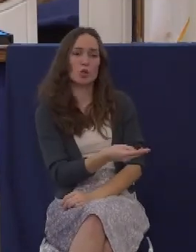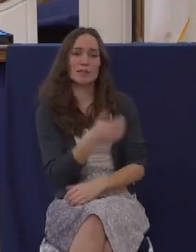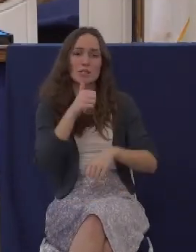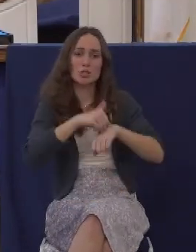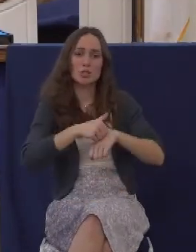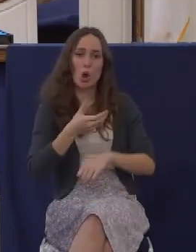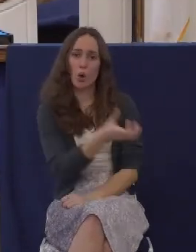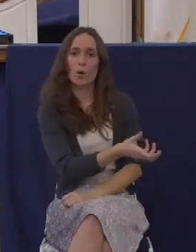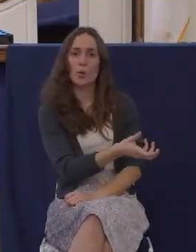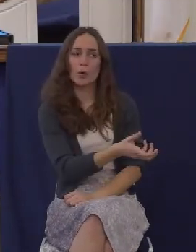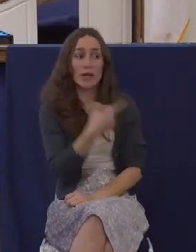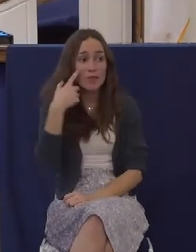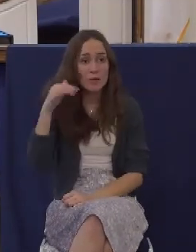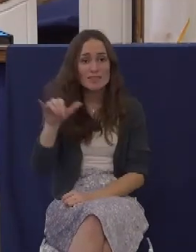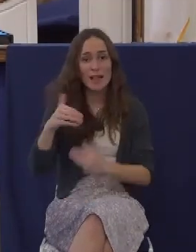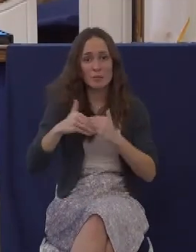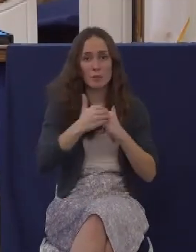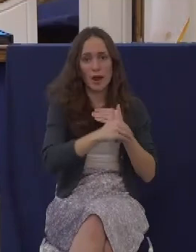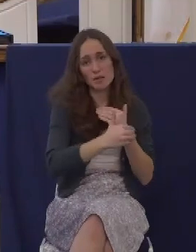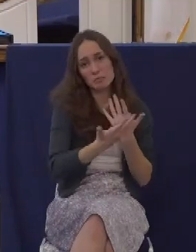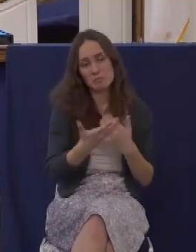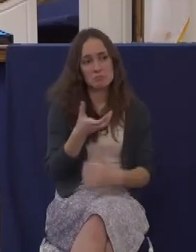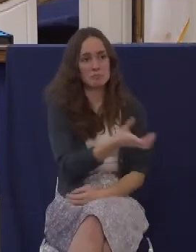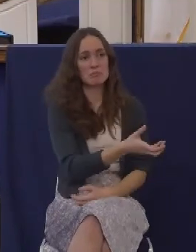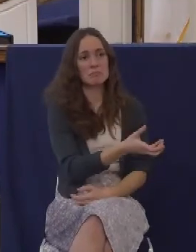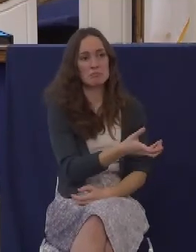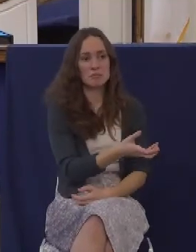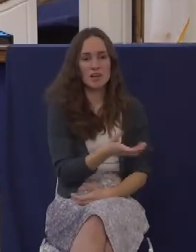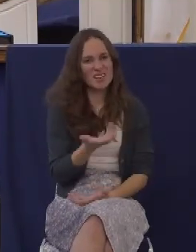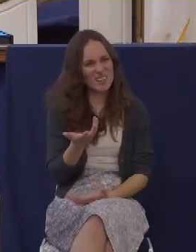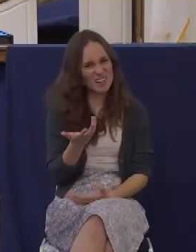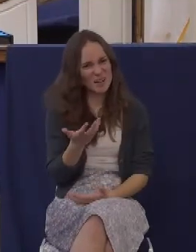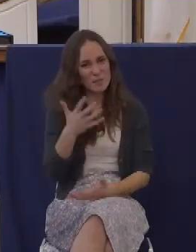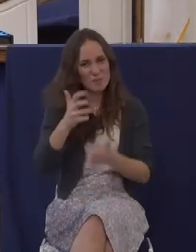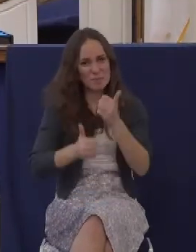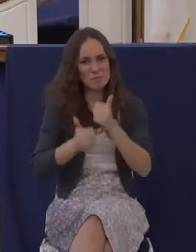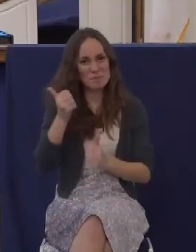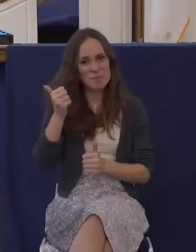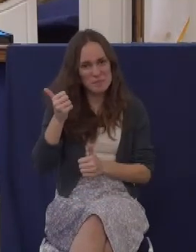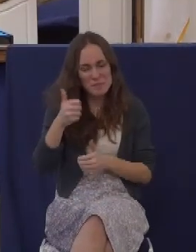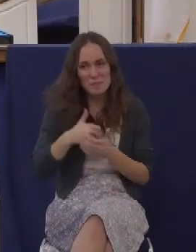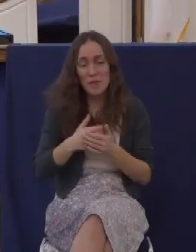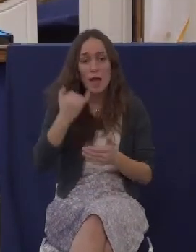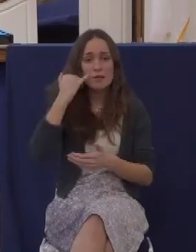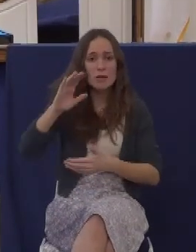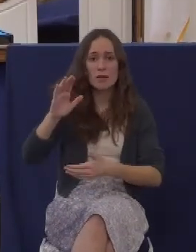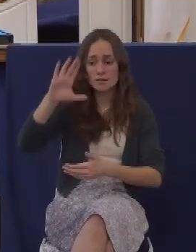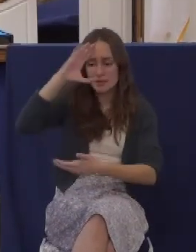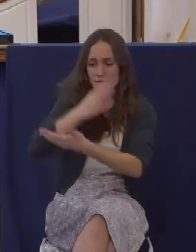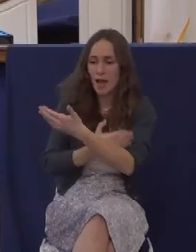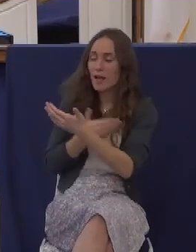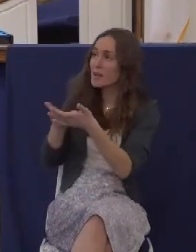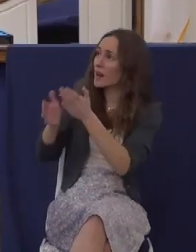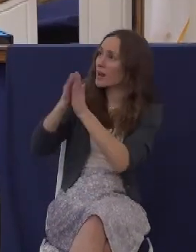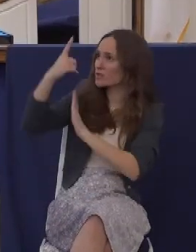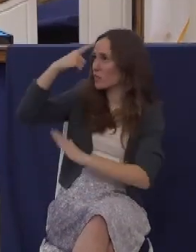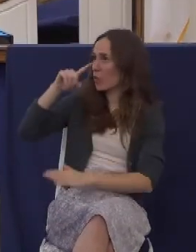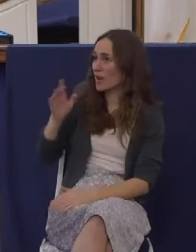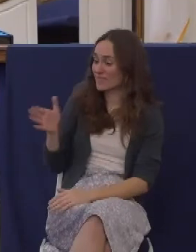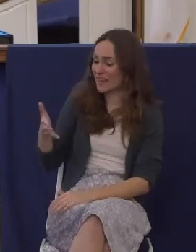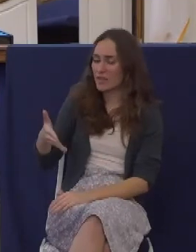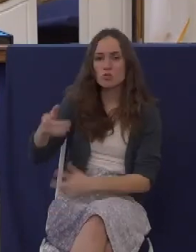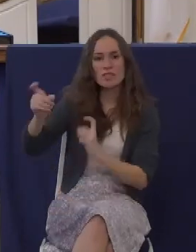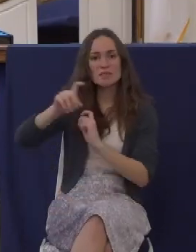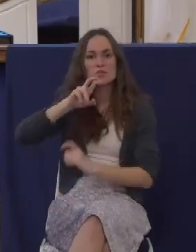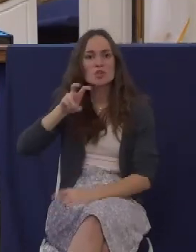looks like bread." That's cruel. Or if a son asks for a fish, will he give him a serpent? There are some fish